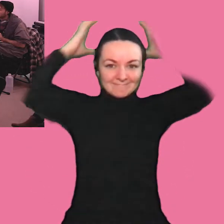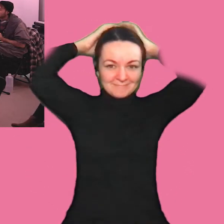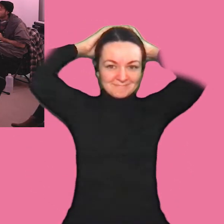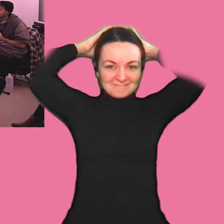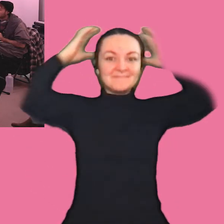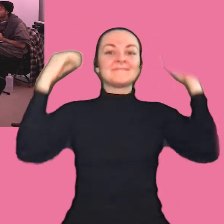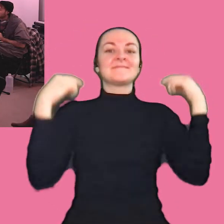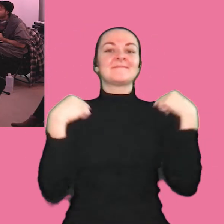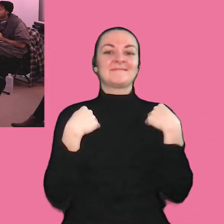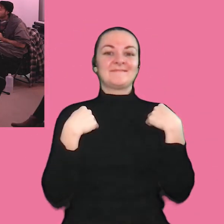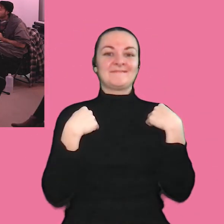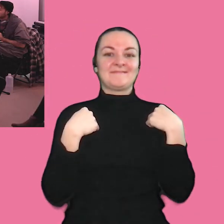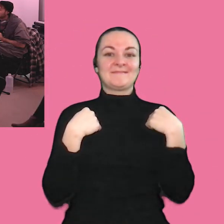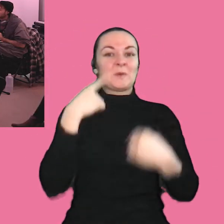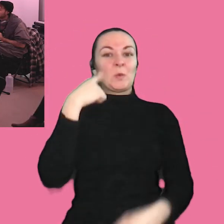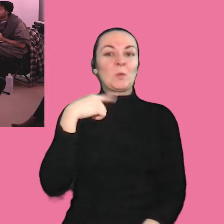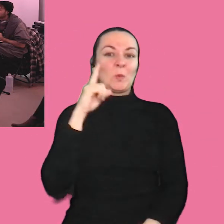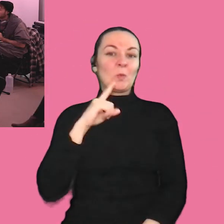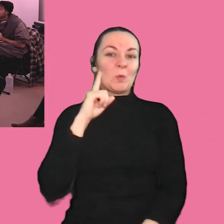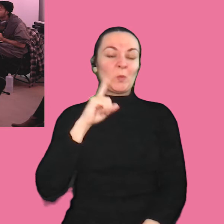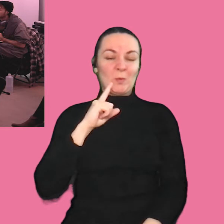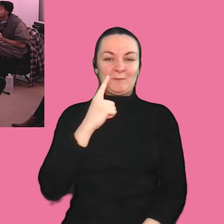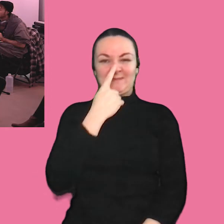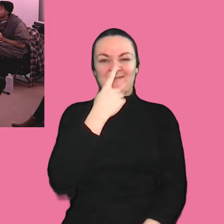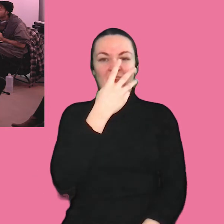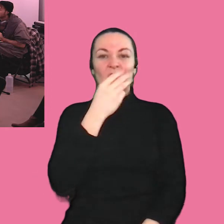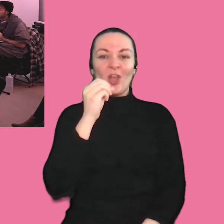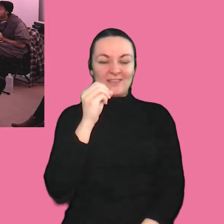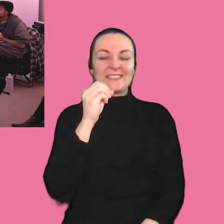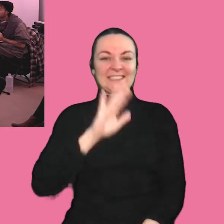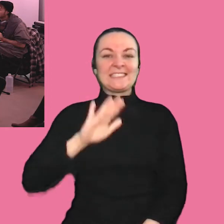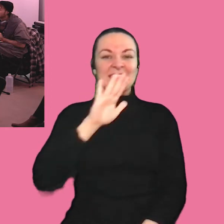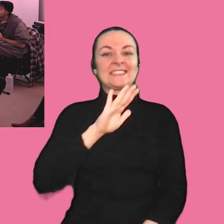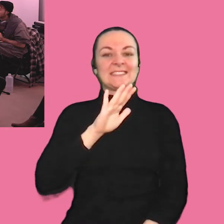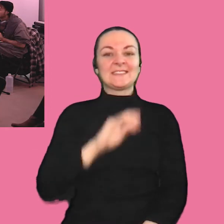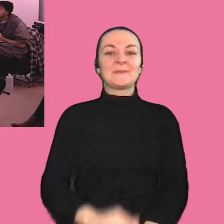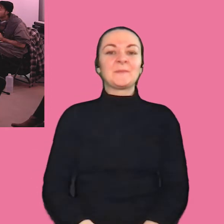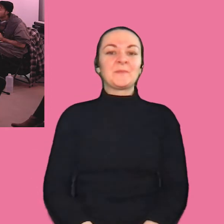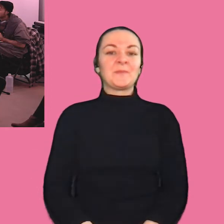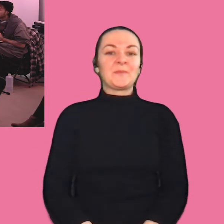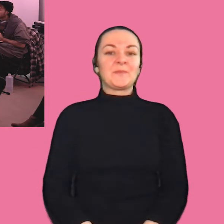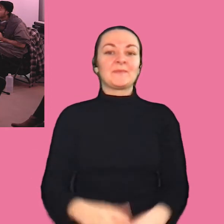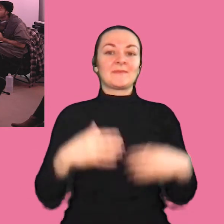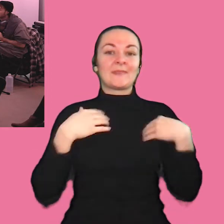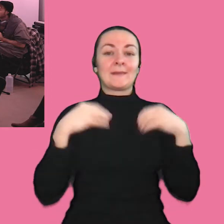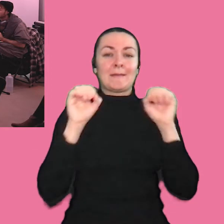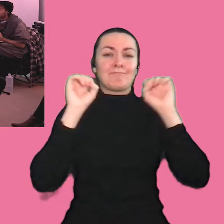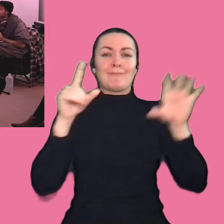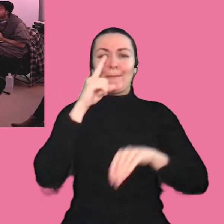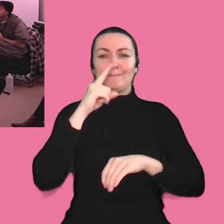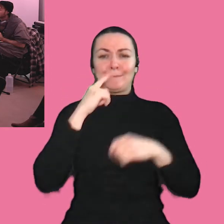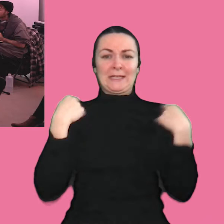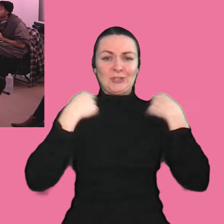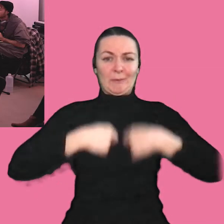brown hair in a bun. I'm a white woman in my 30s.